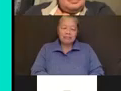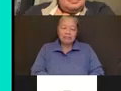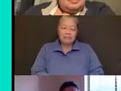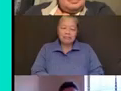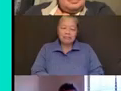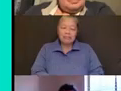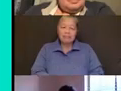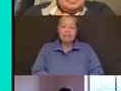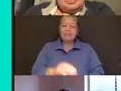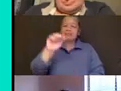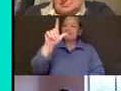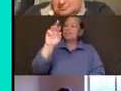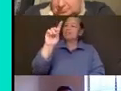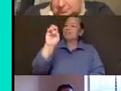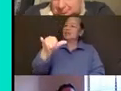This is Lindsay.